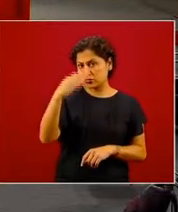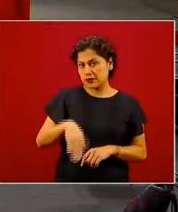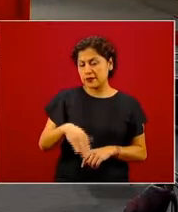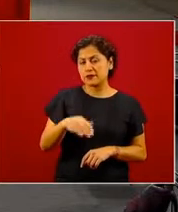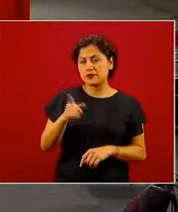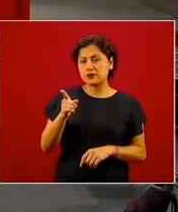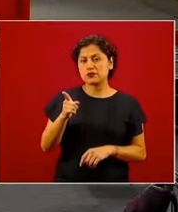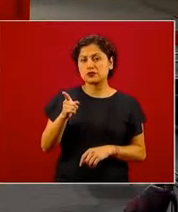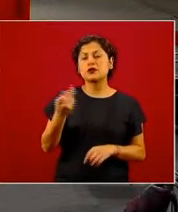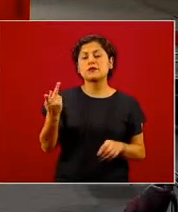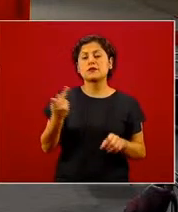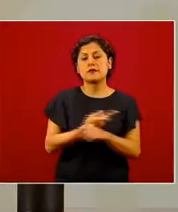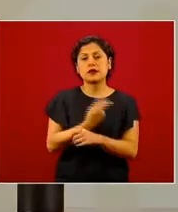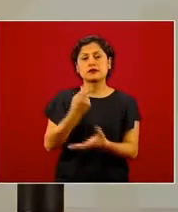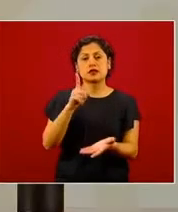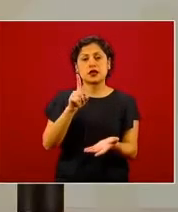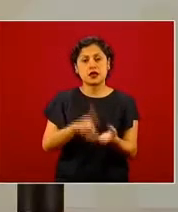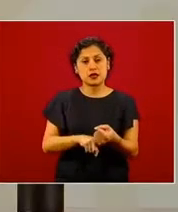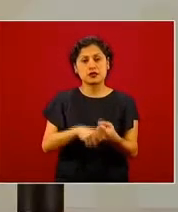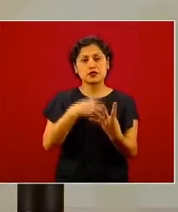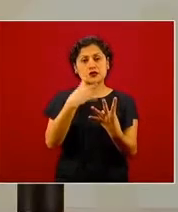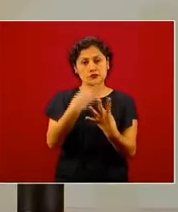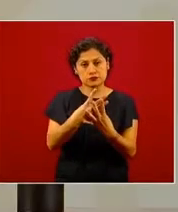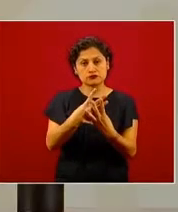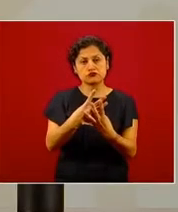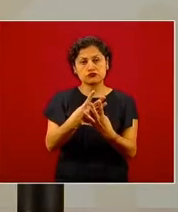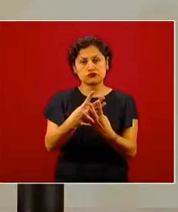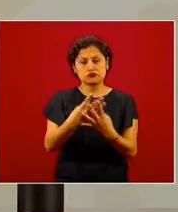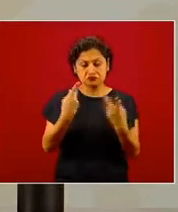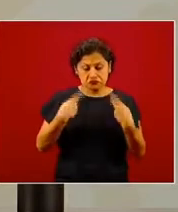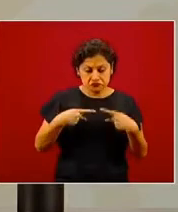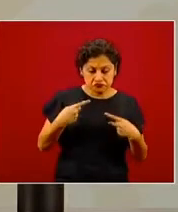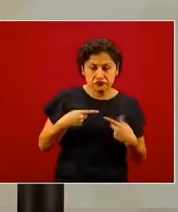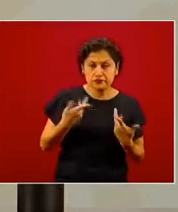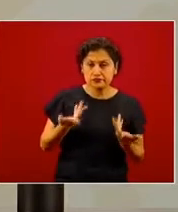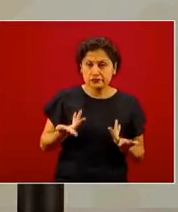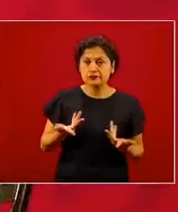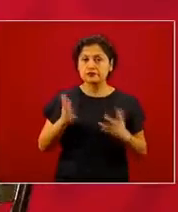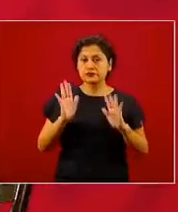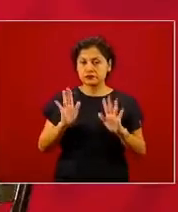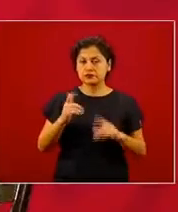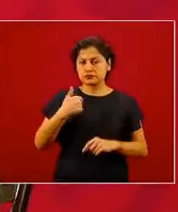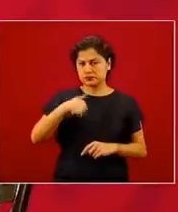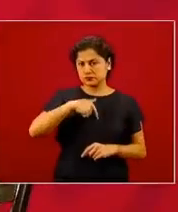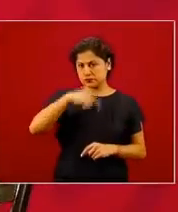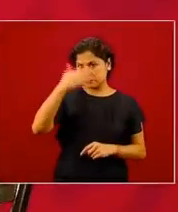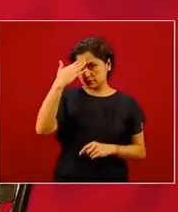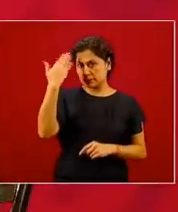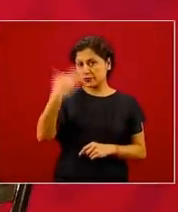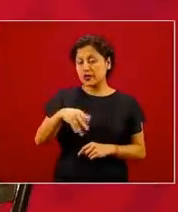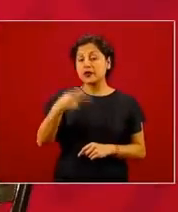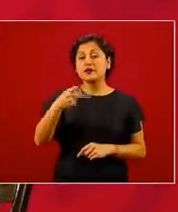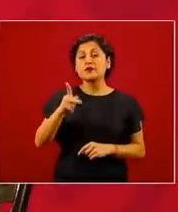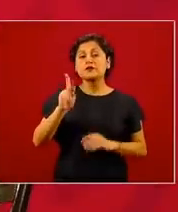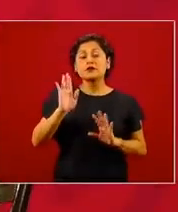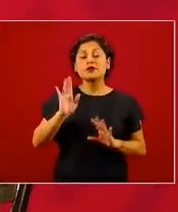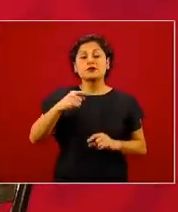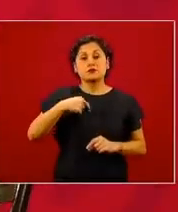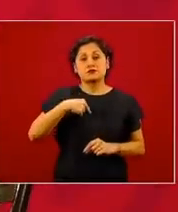So we do have information about what is going on or what has happened and what we might expect to